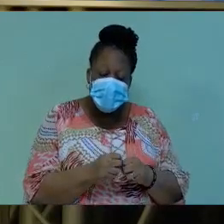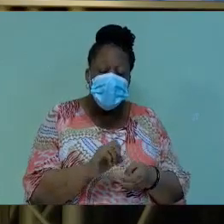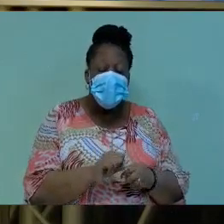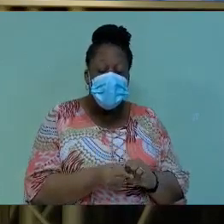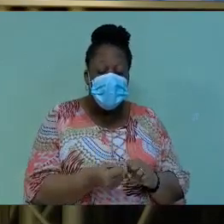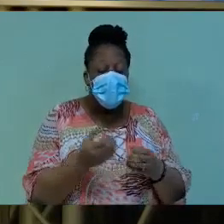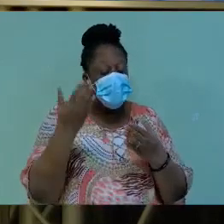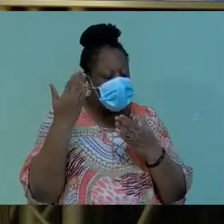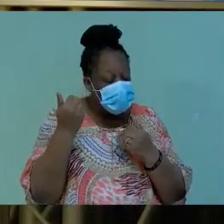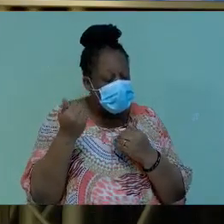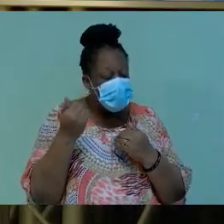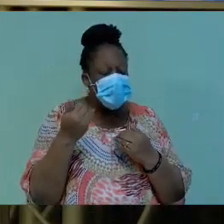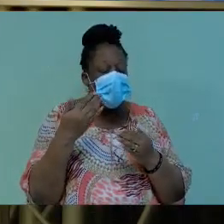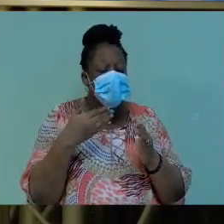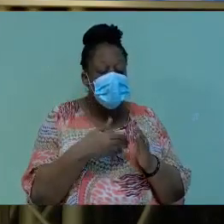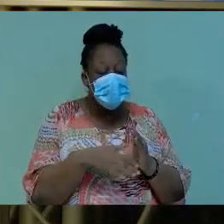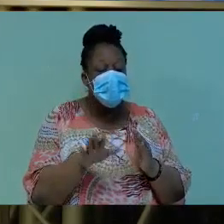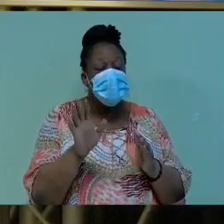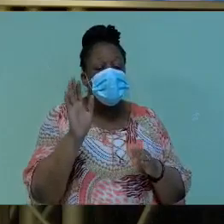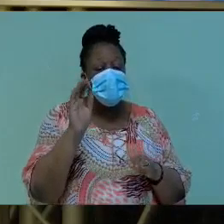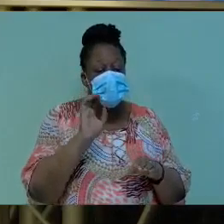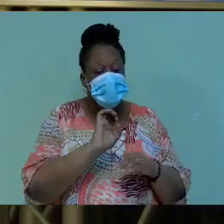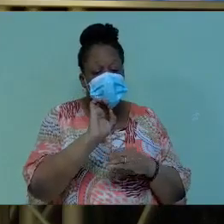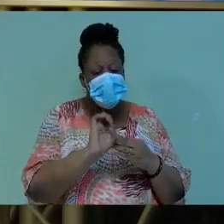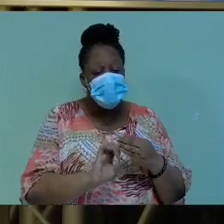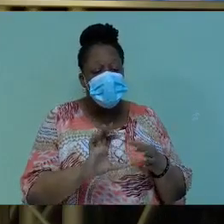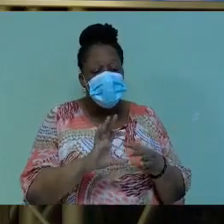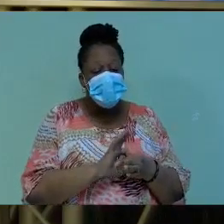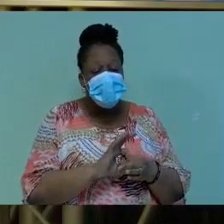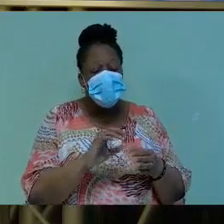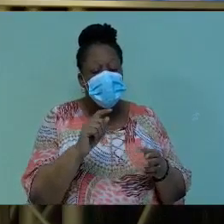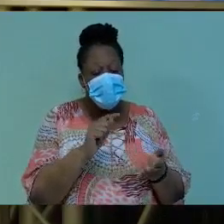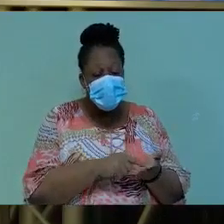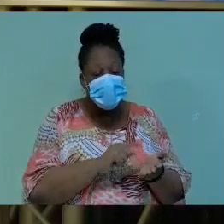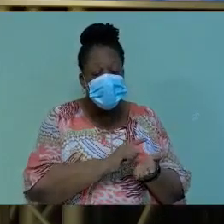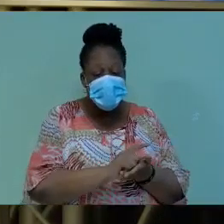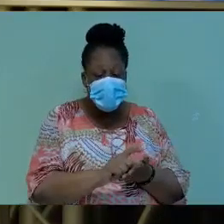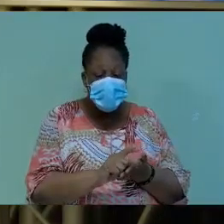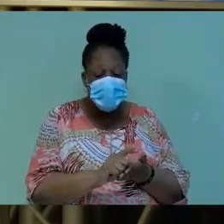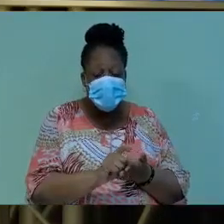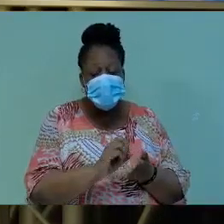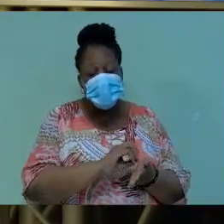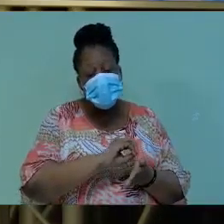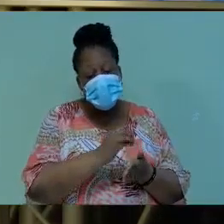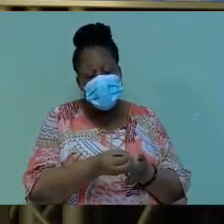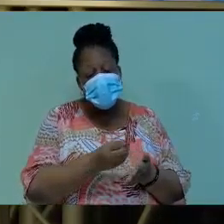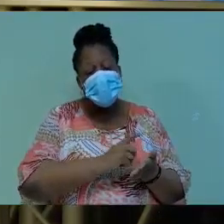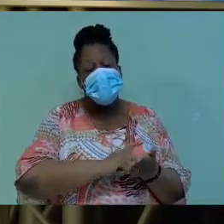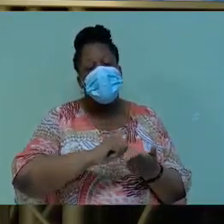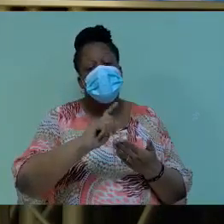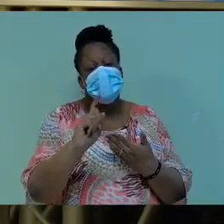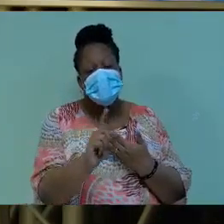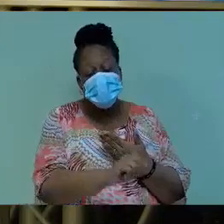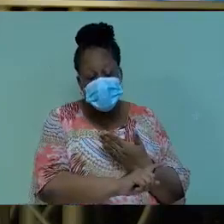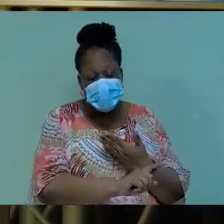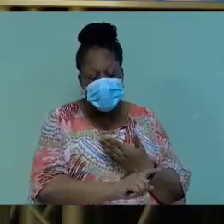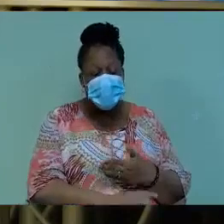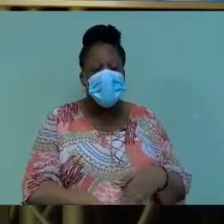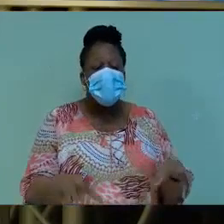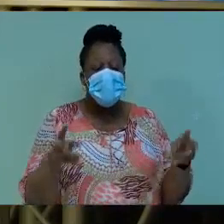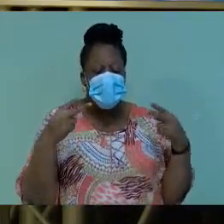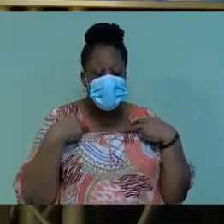hopeful that by the end of the week, into the middle of next week, we will have a recommended set of